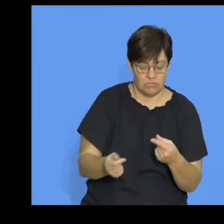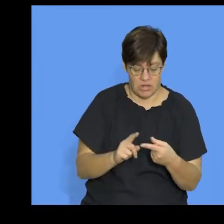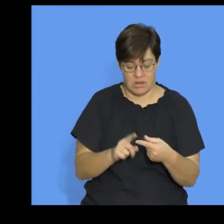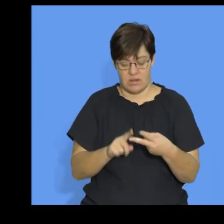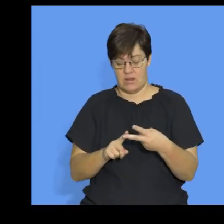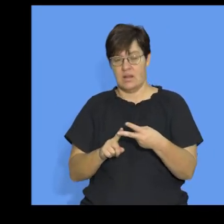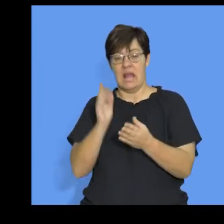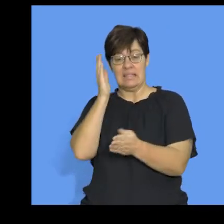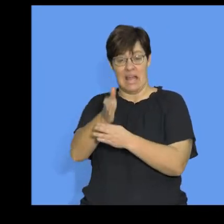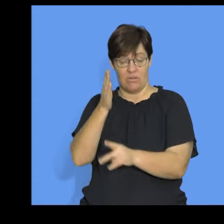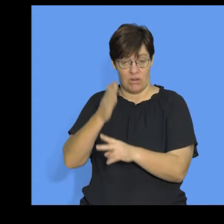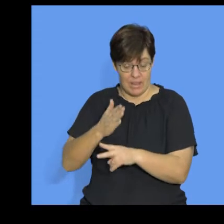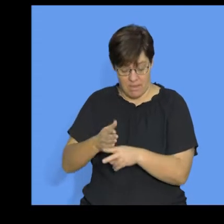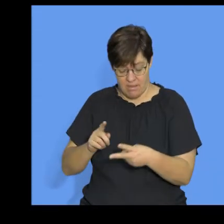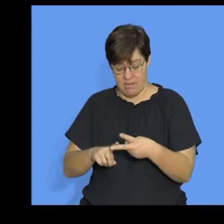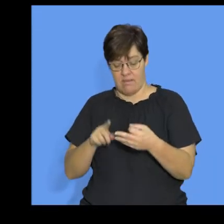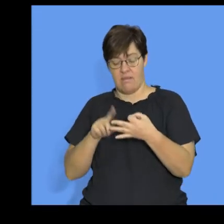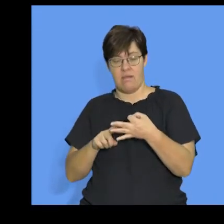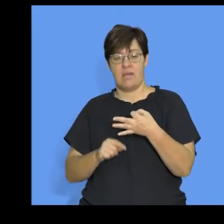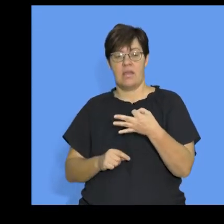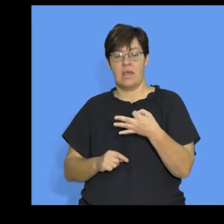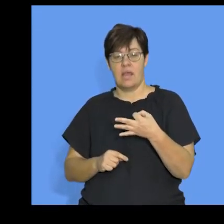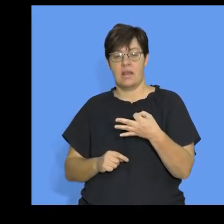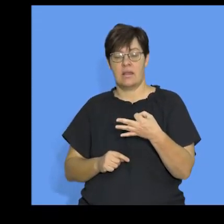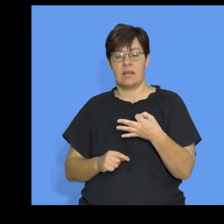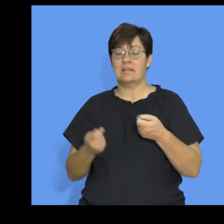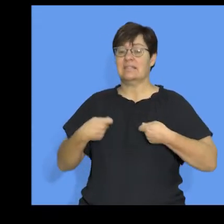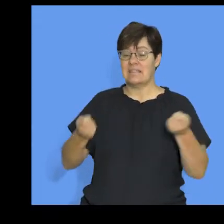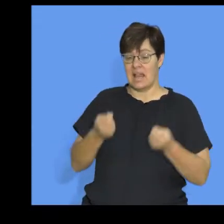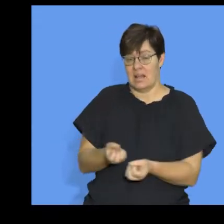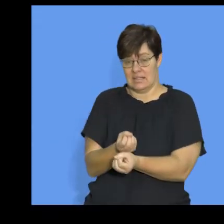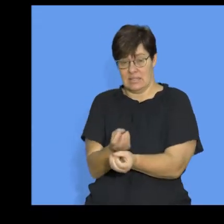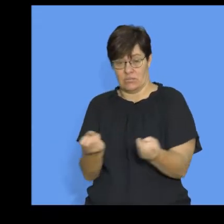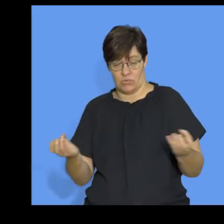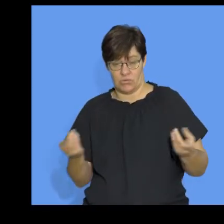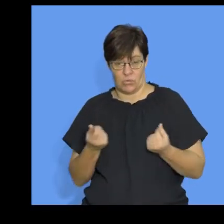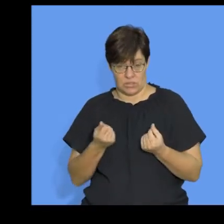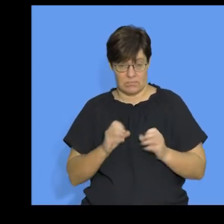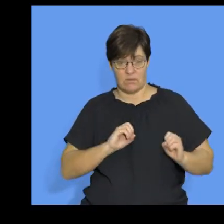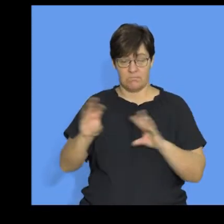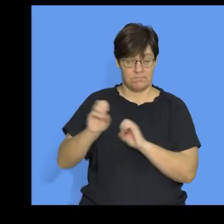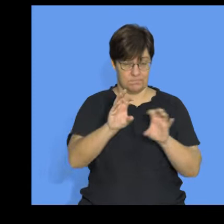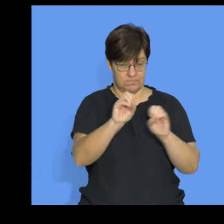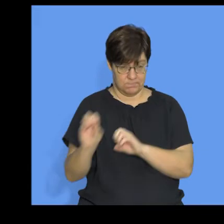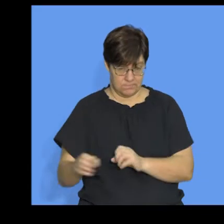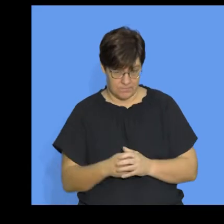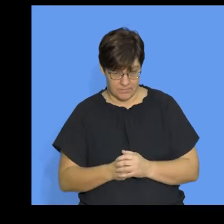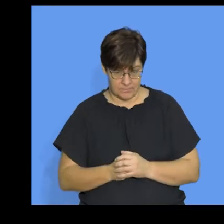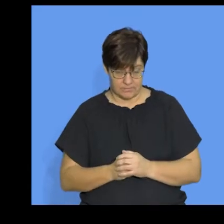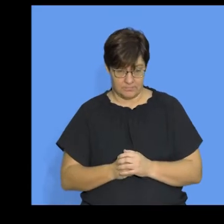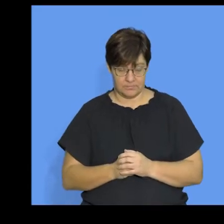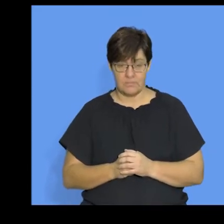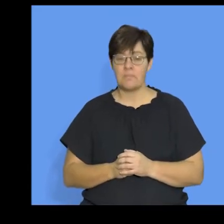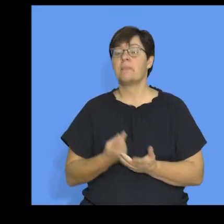direct labor, and my selling and distribution cost. Okay, so here we go. Look at your